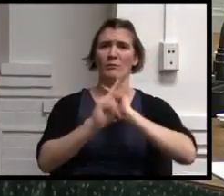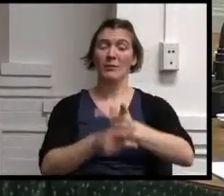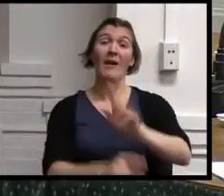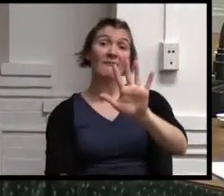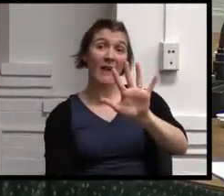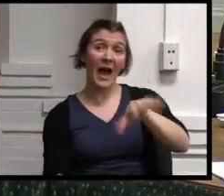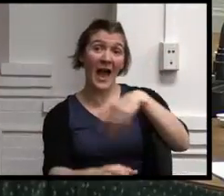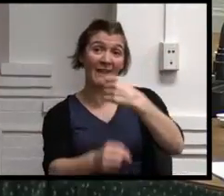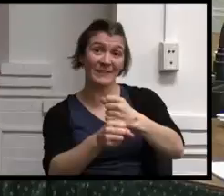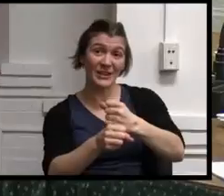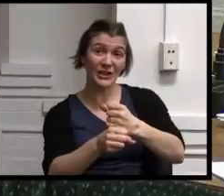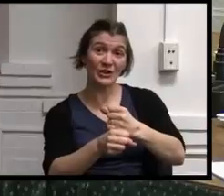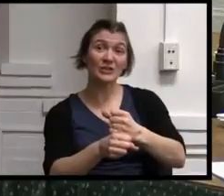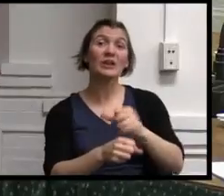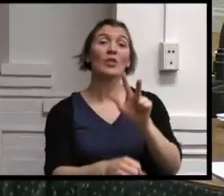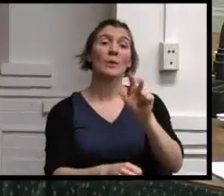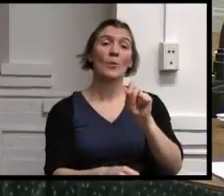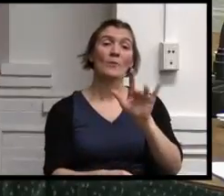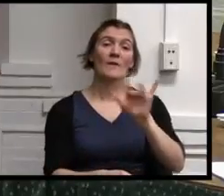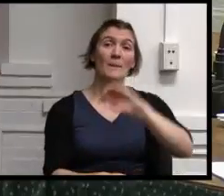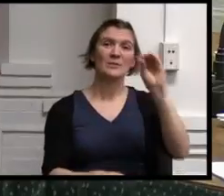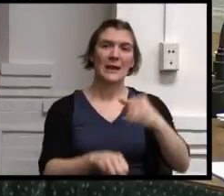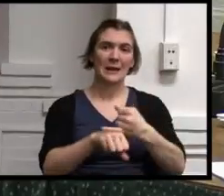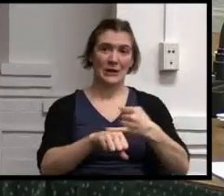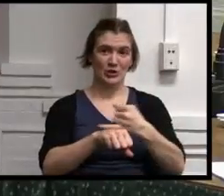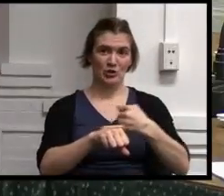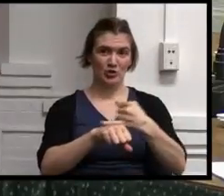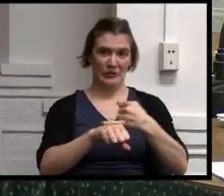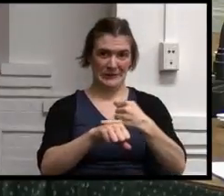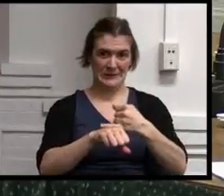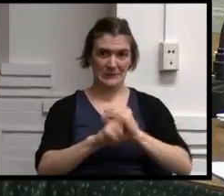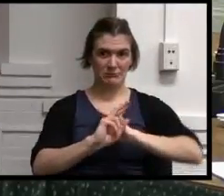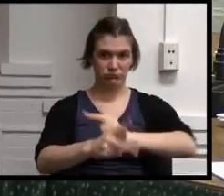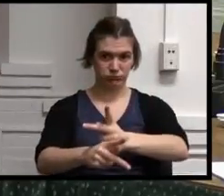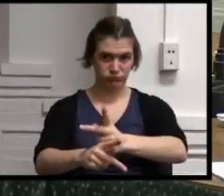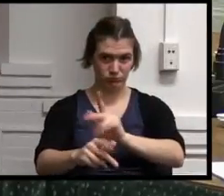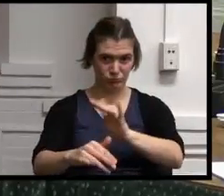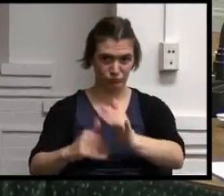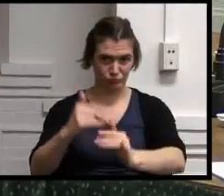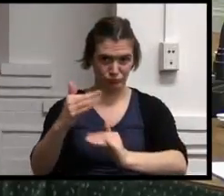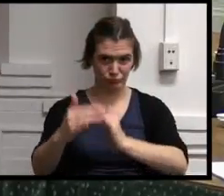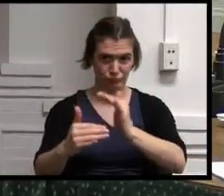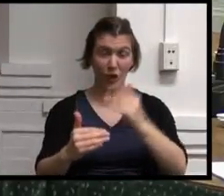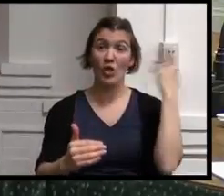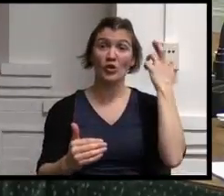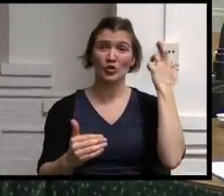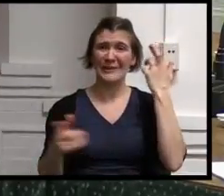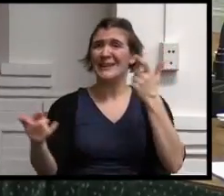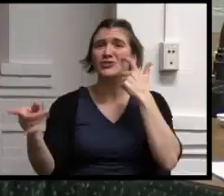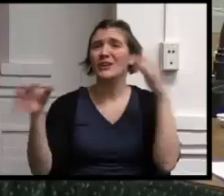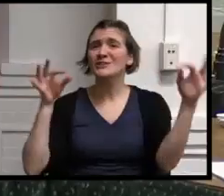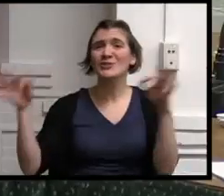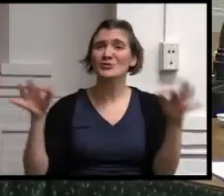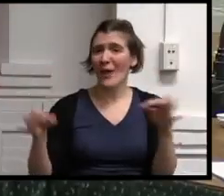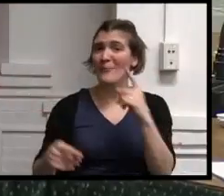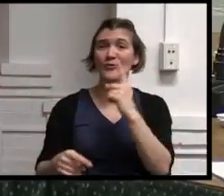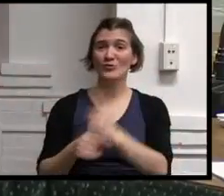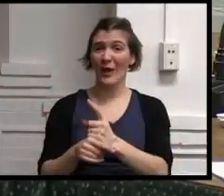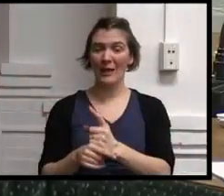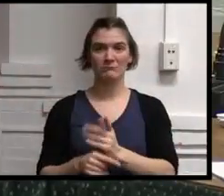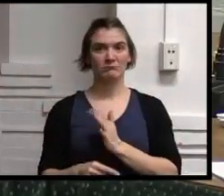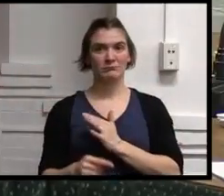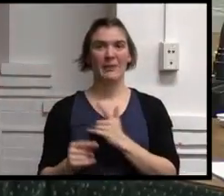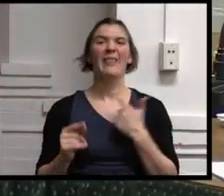5 years at 3.25% interest rate for reasons that were described by Mr. Gagne and are